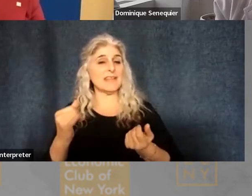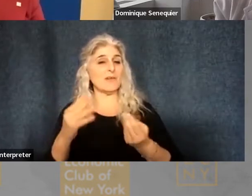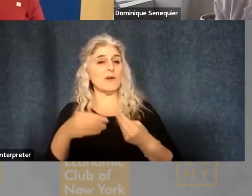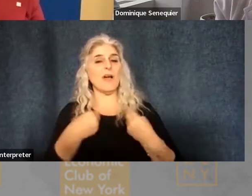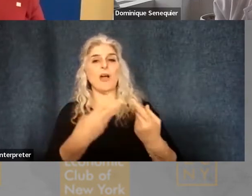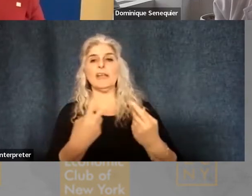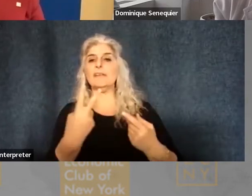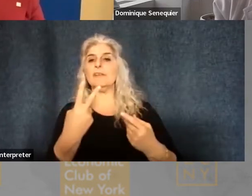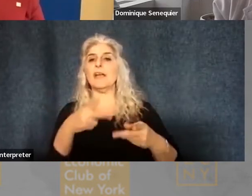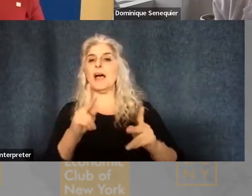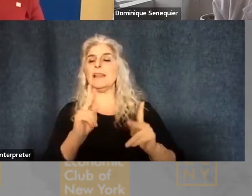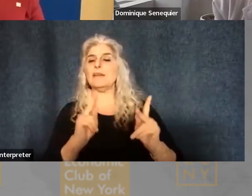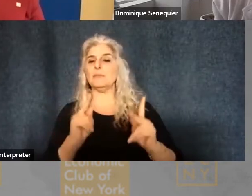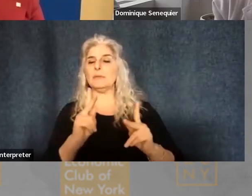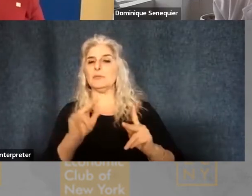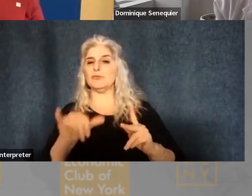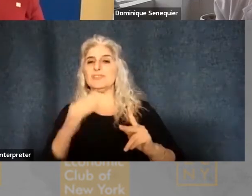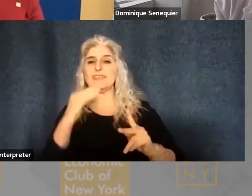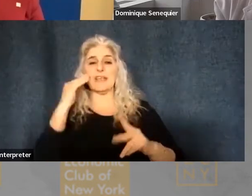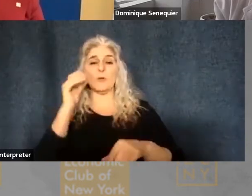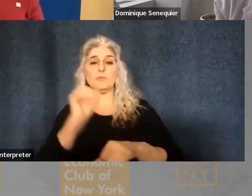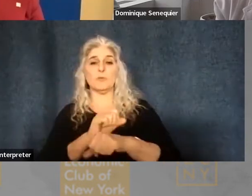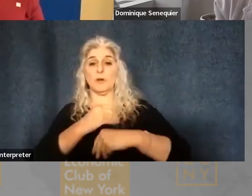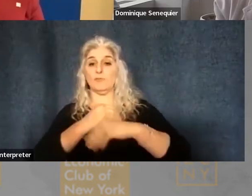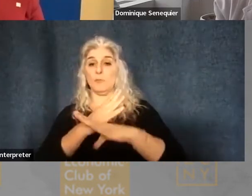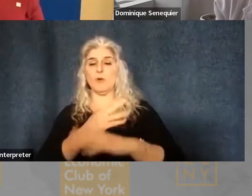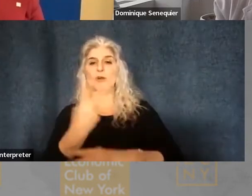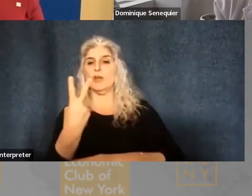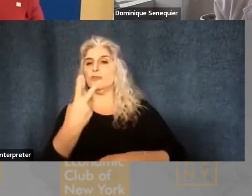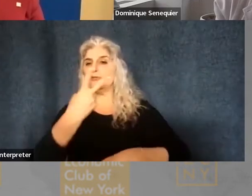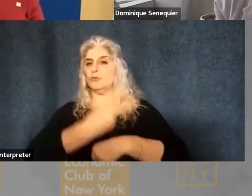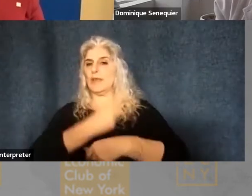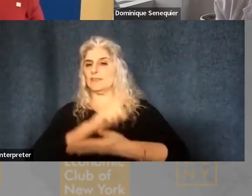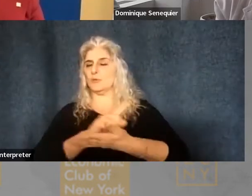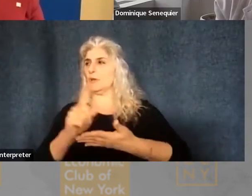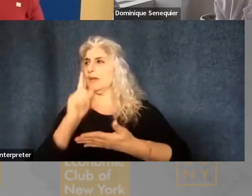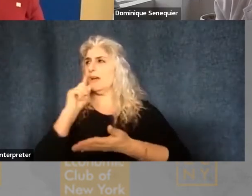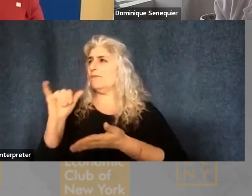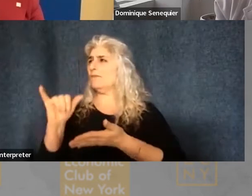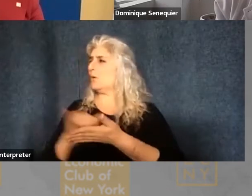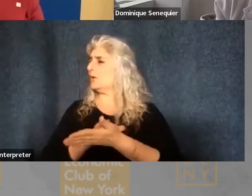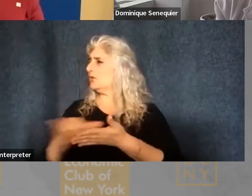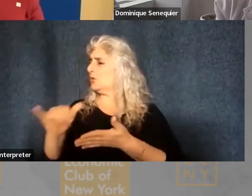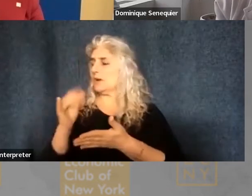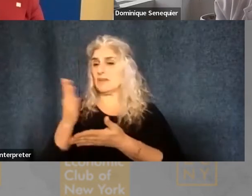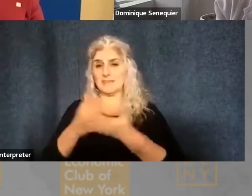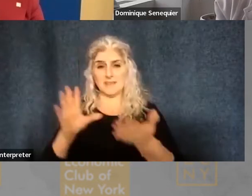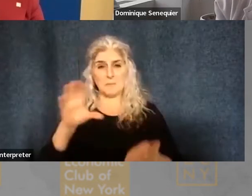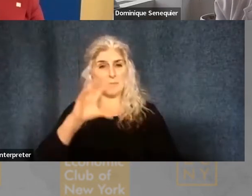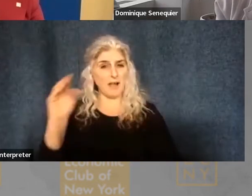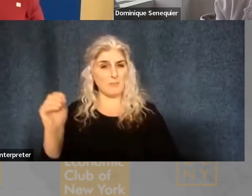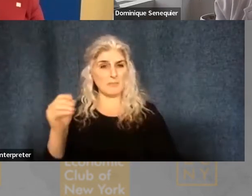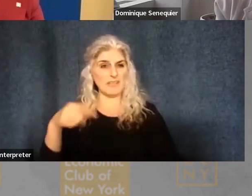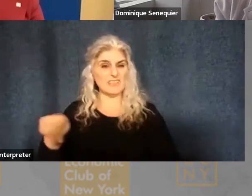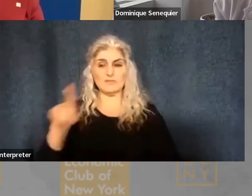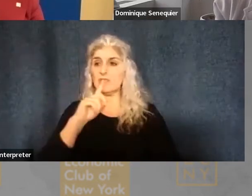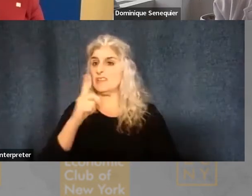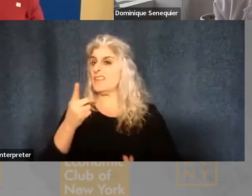2 days a week. And in New York, apparently, some companies have fully